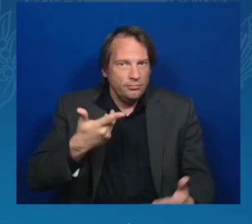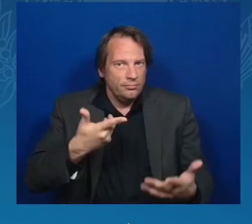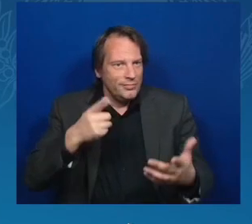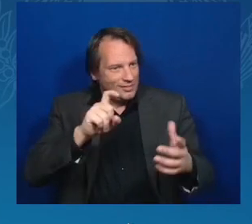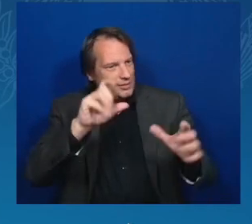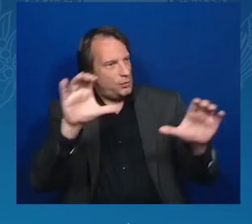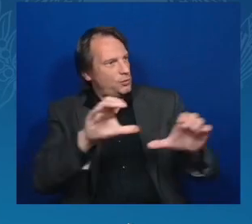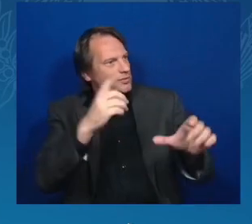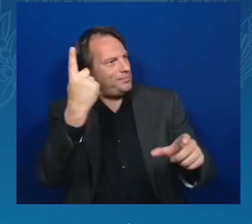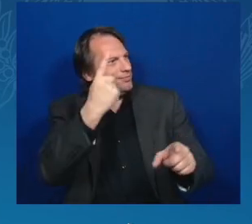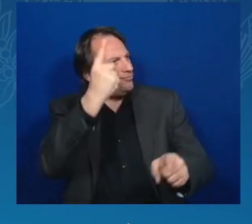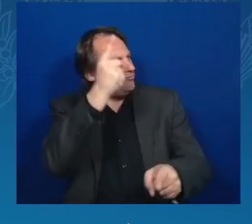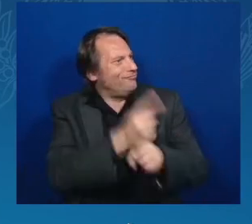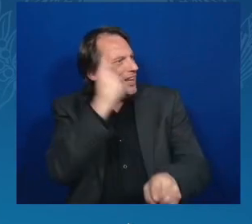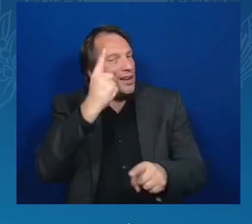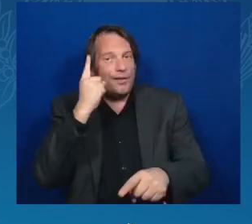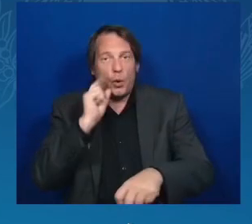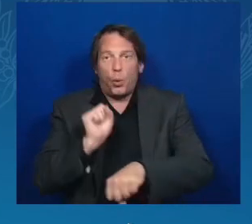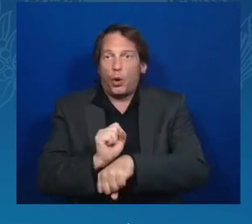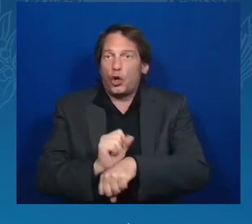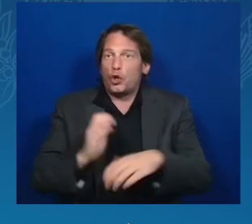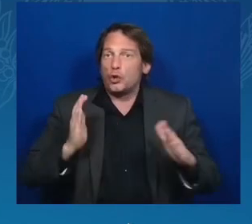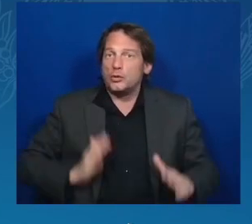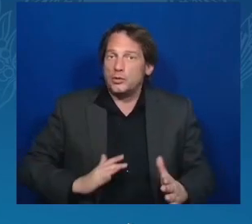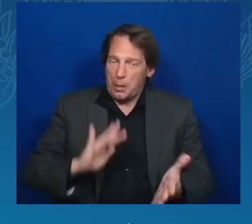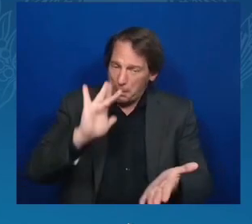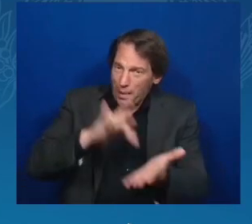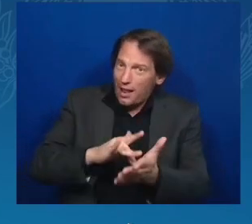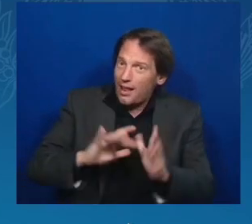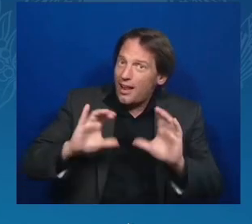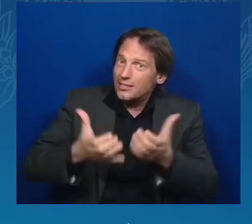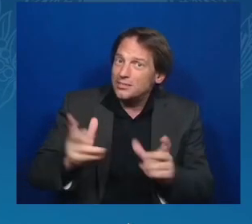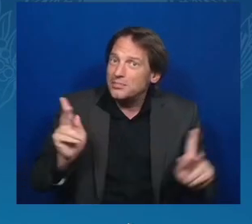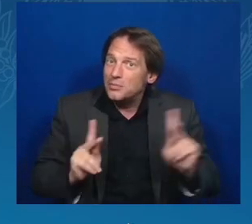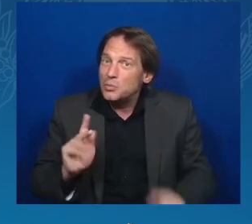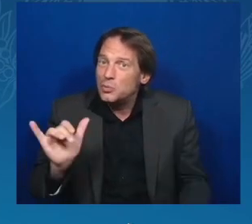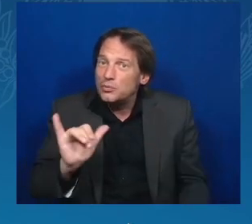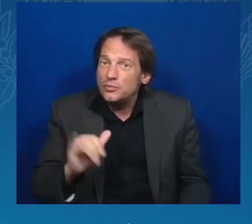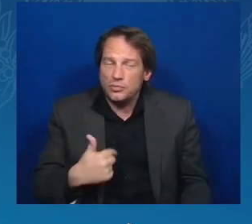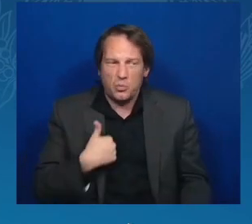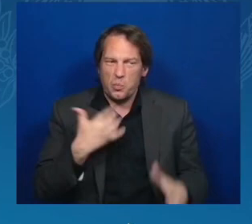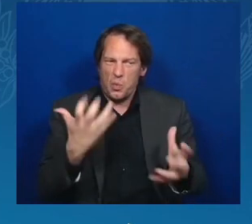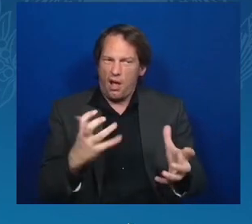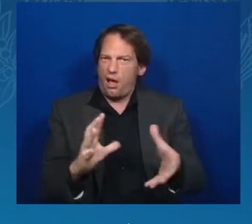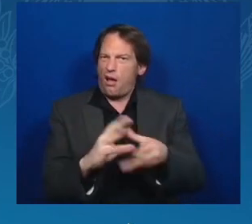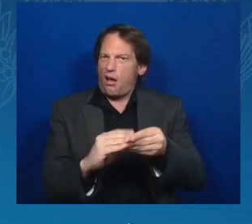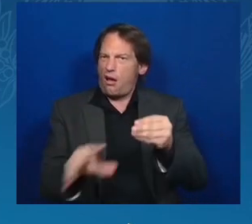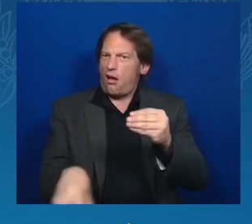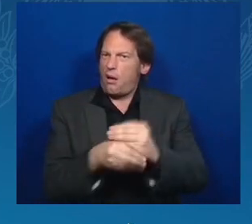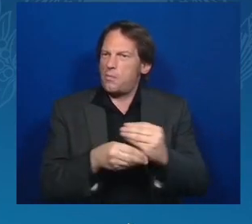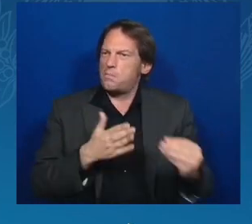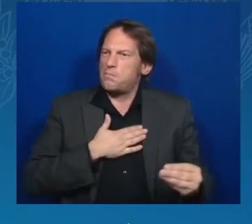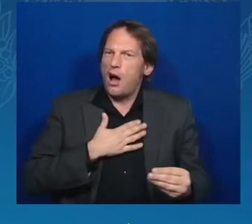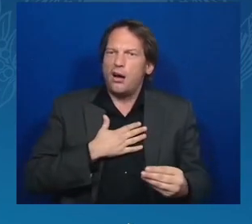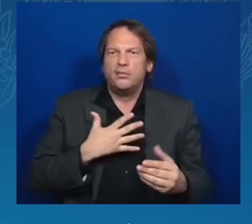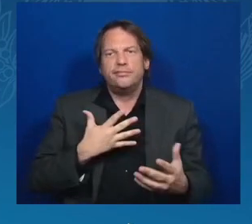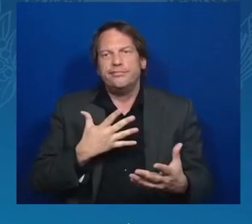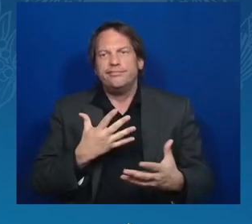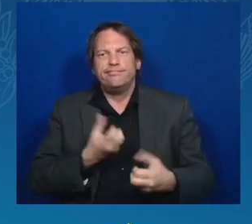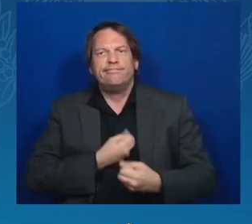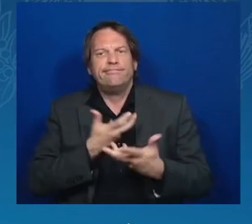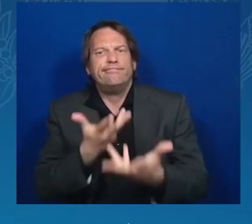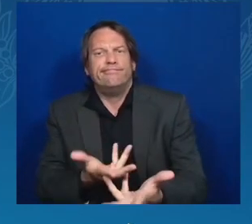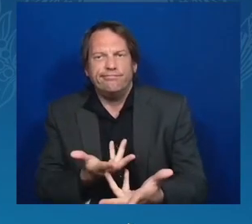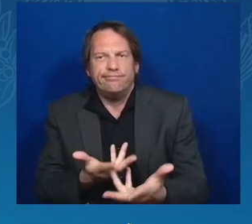want to add my voice and my support as a member of Congress, that I'm